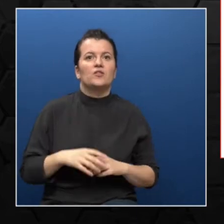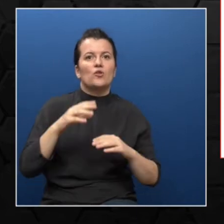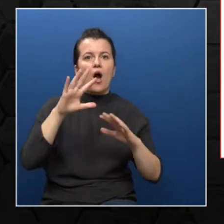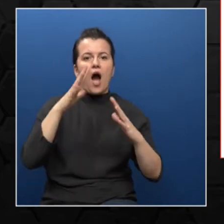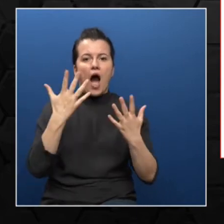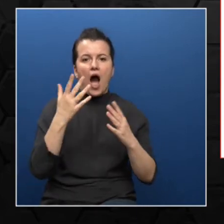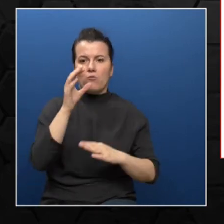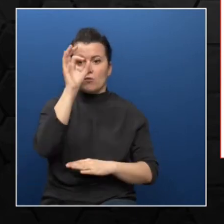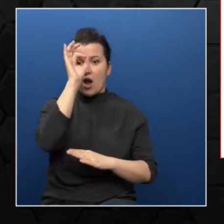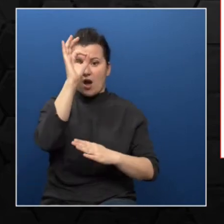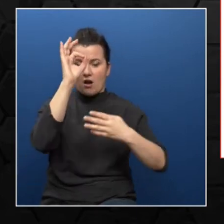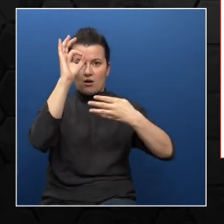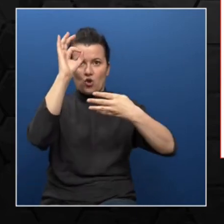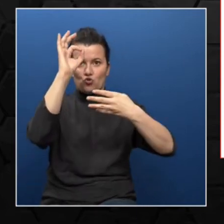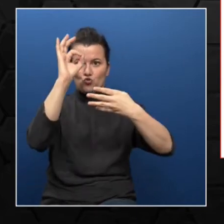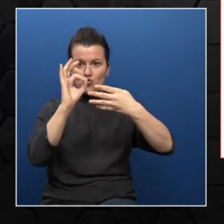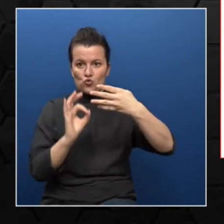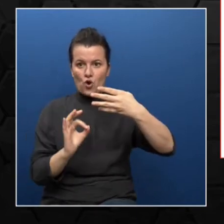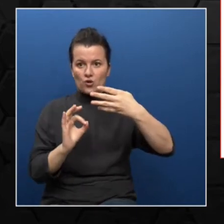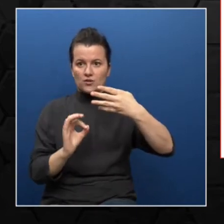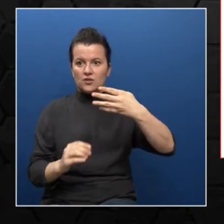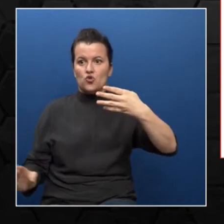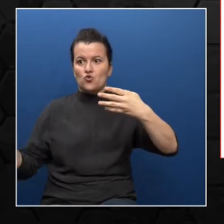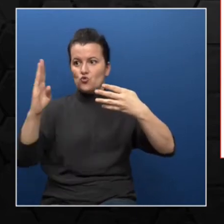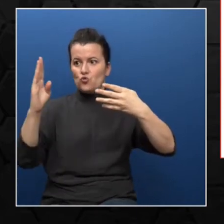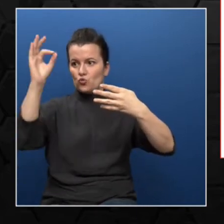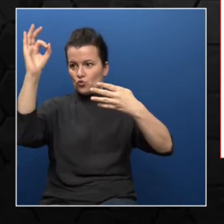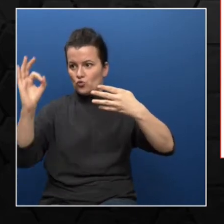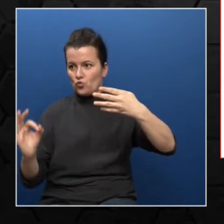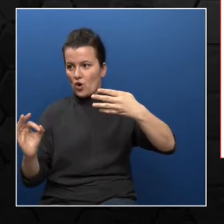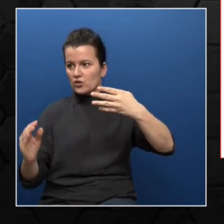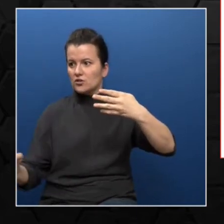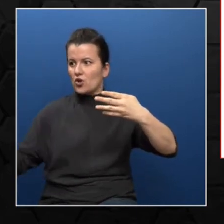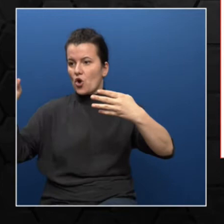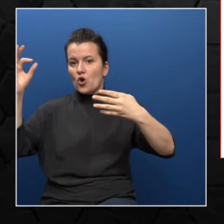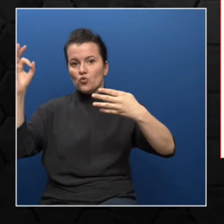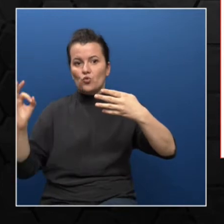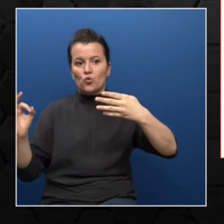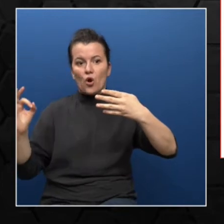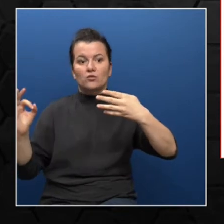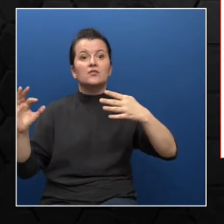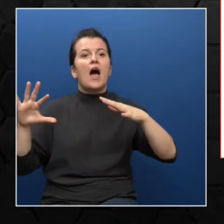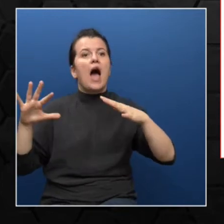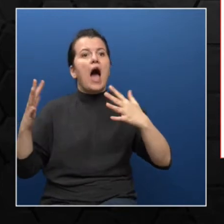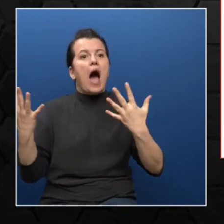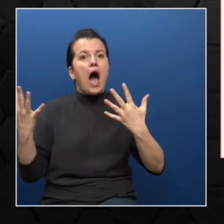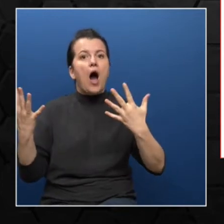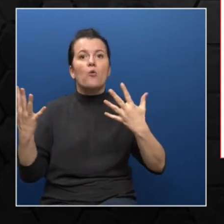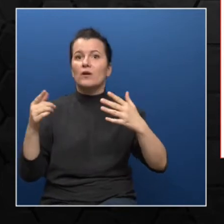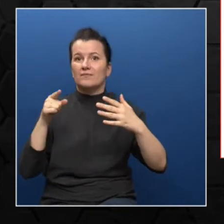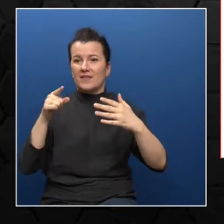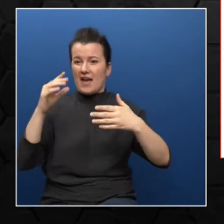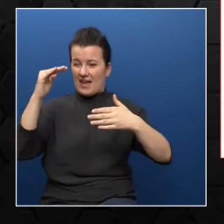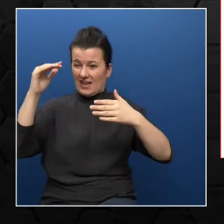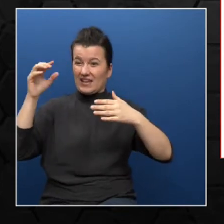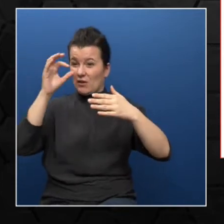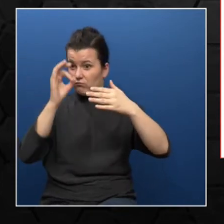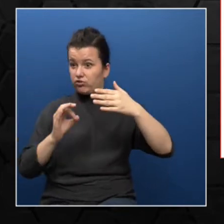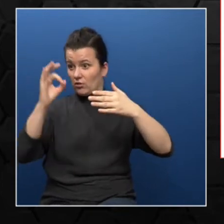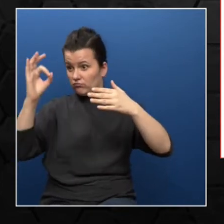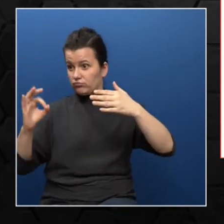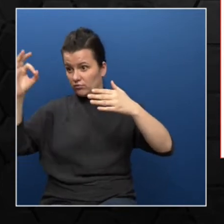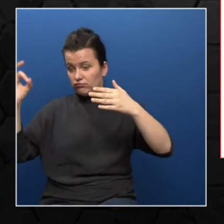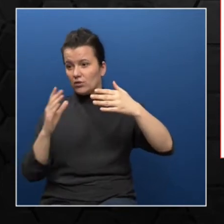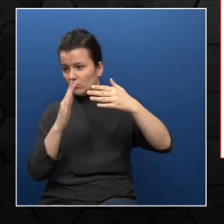So we need to go all the way down to the bottom where we can't go to the bottom anymore. And basically that would end up, the corresponding point